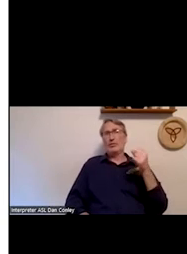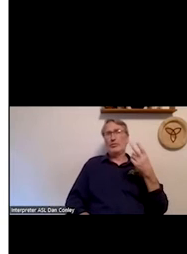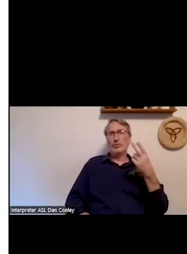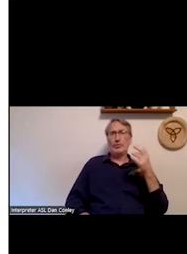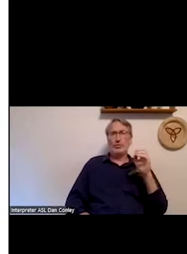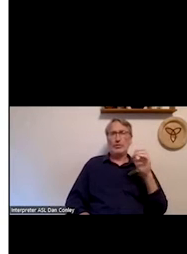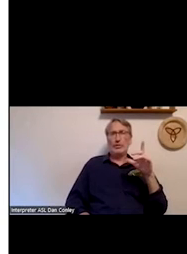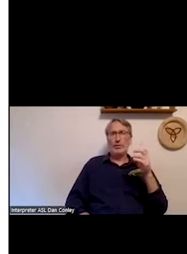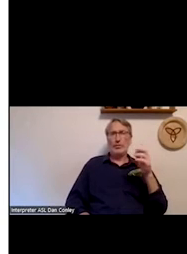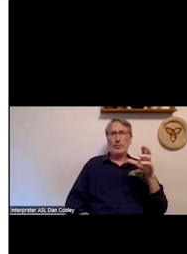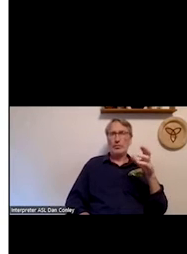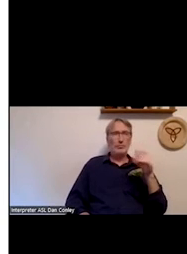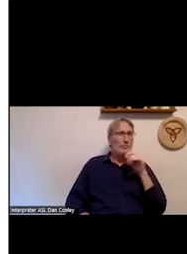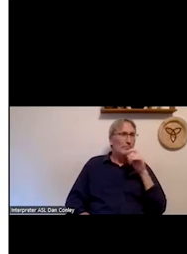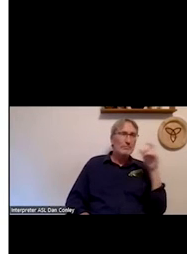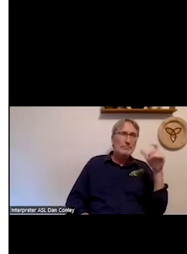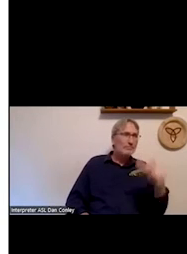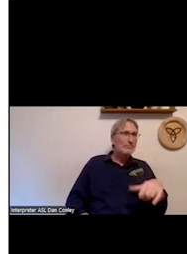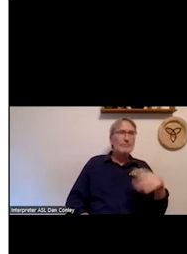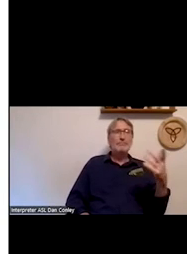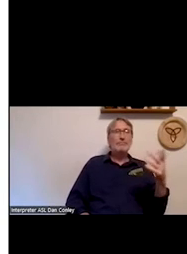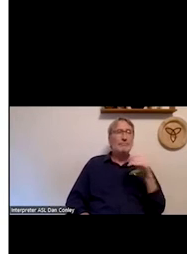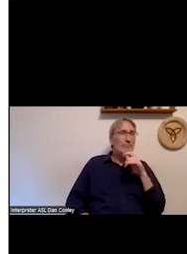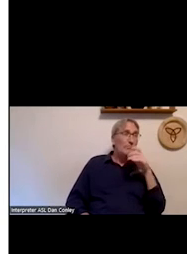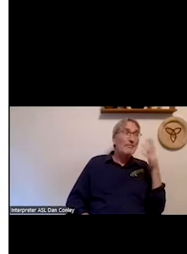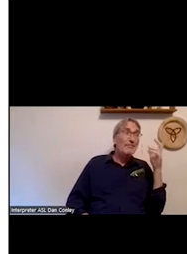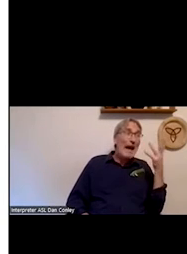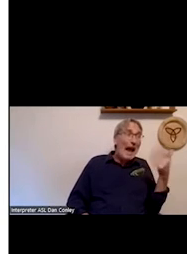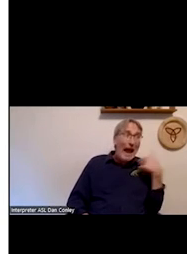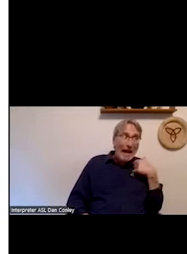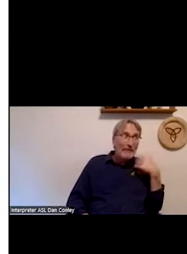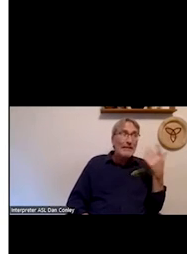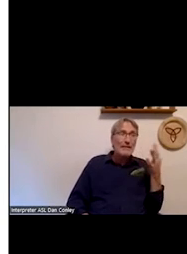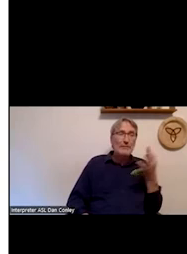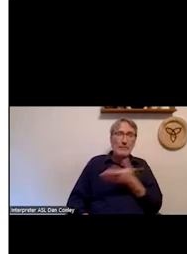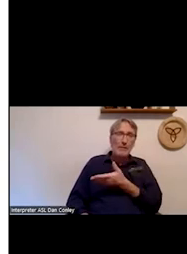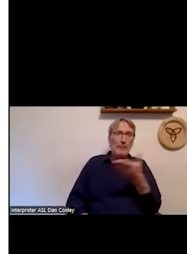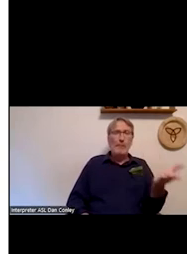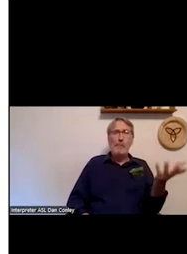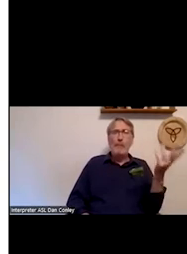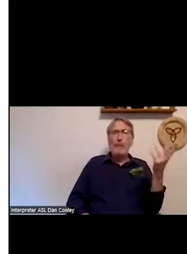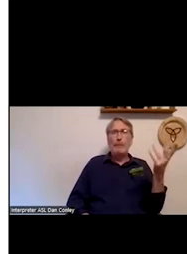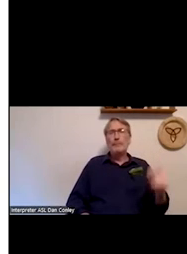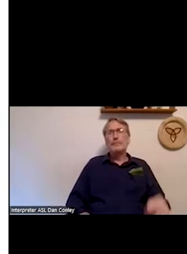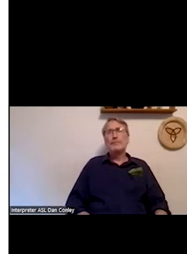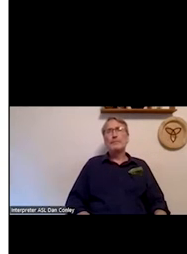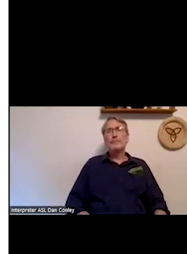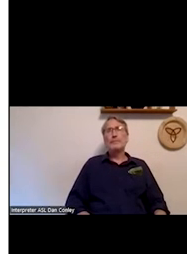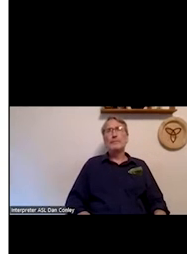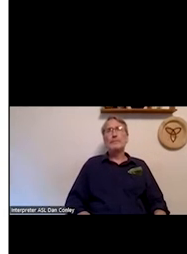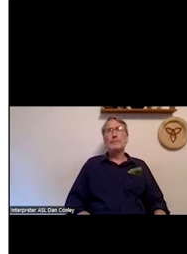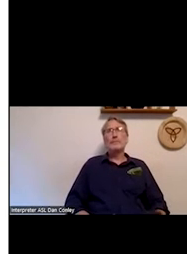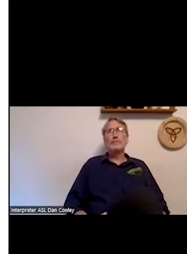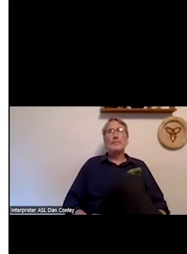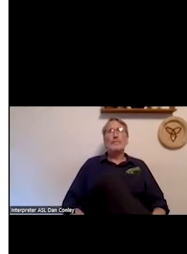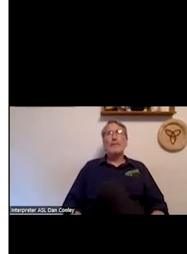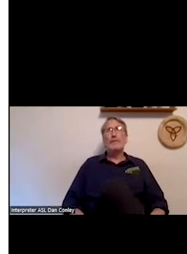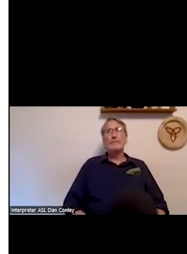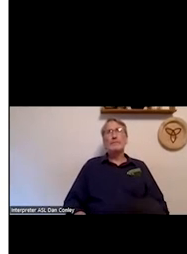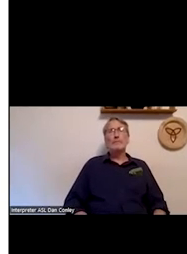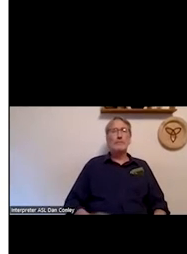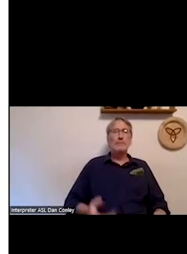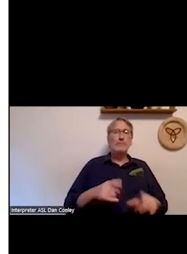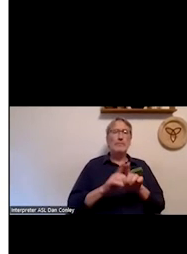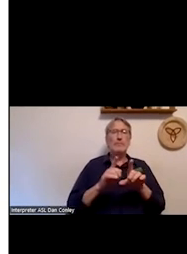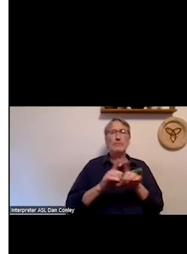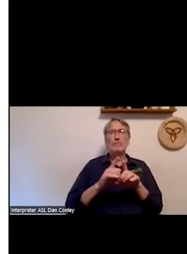there, what won't be there, and what they should bring if they ever need to go to an emergency evacuation shelter. In addition to this